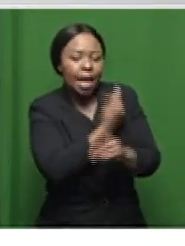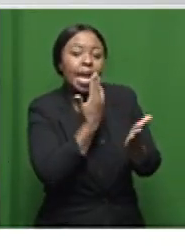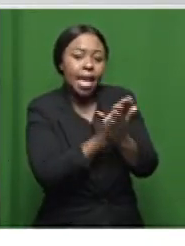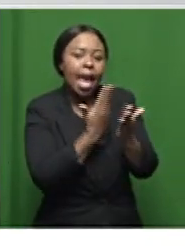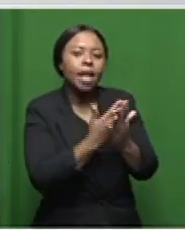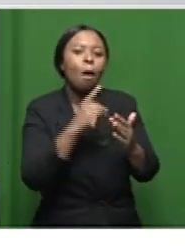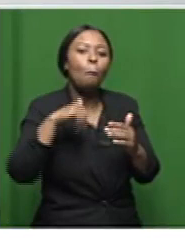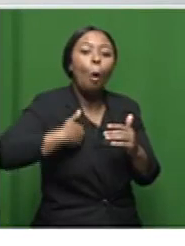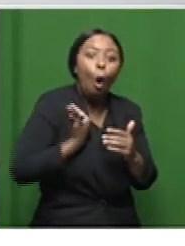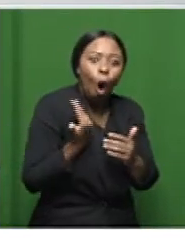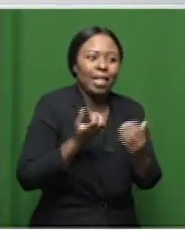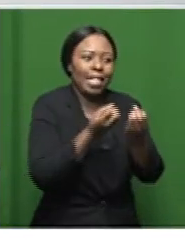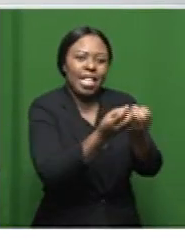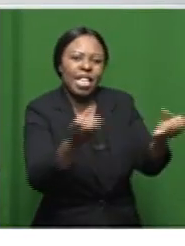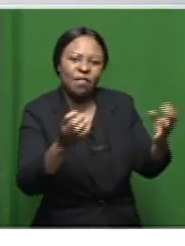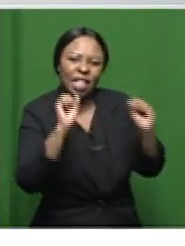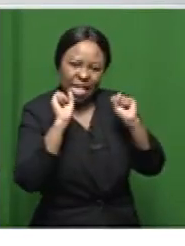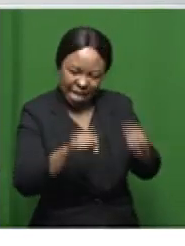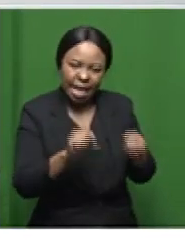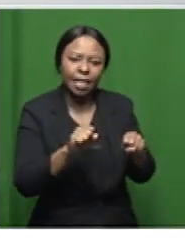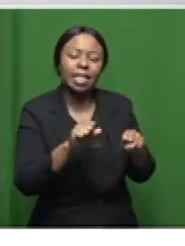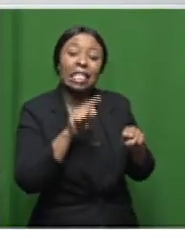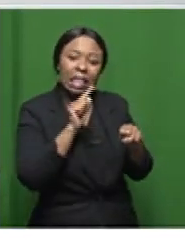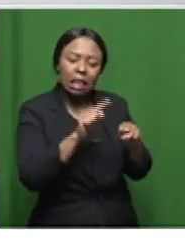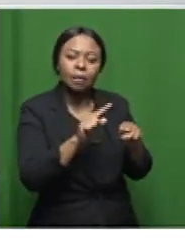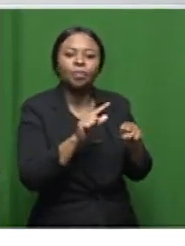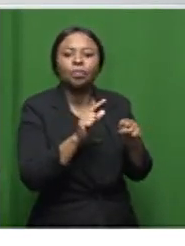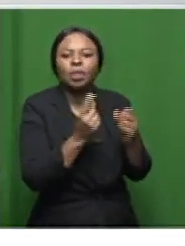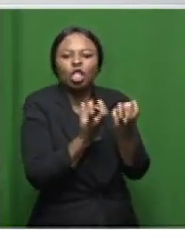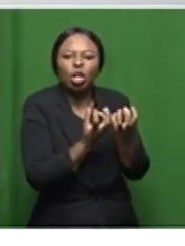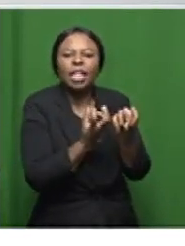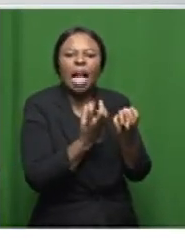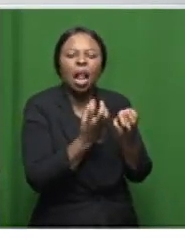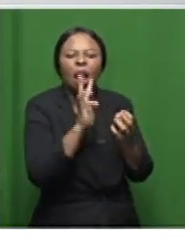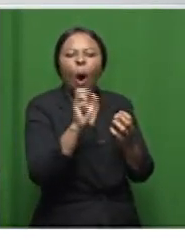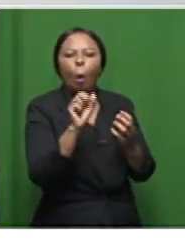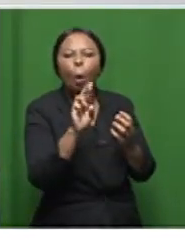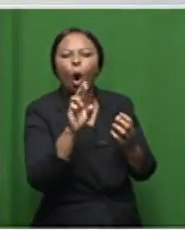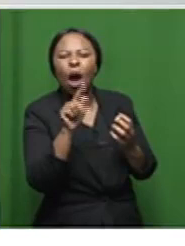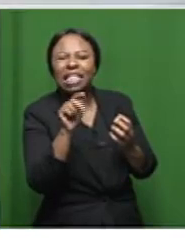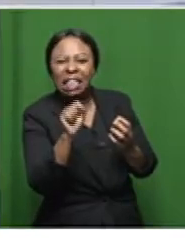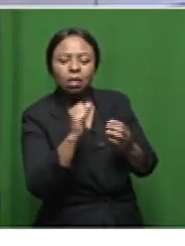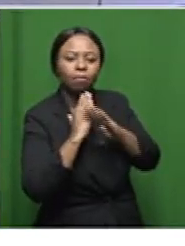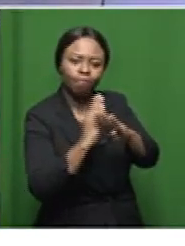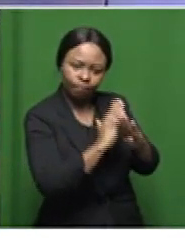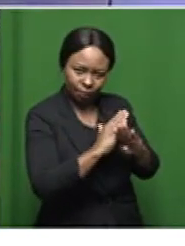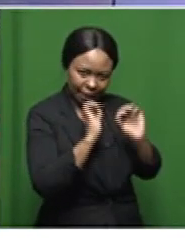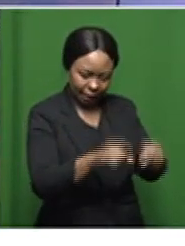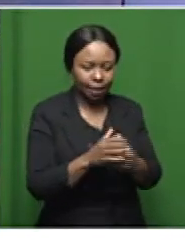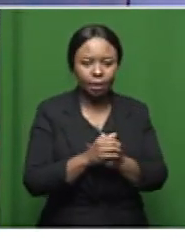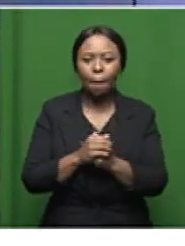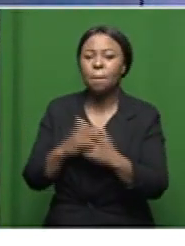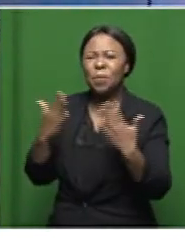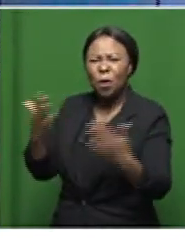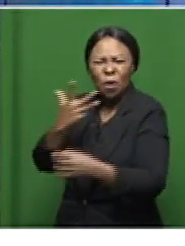boys that primarily prevents genital warts. Okay, so what strategy is the department taking with regards to getting